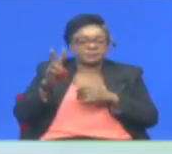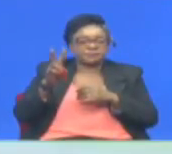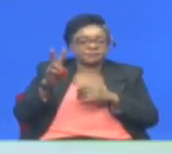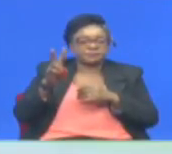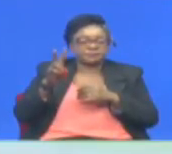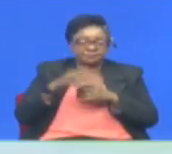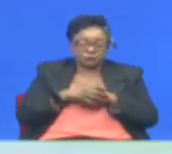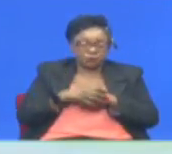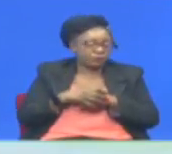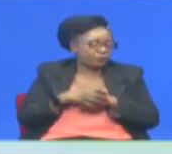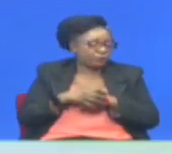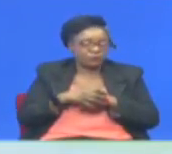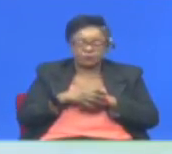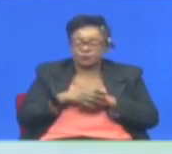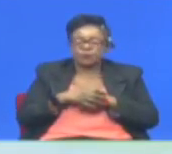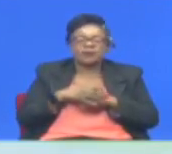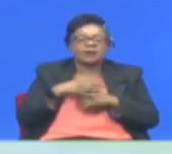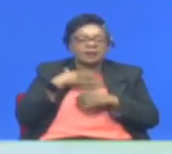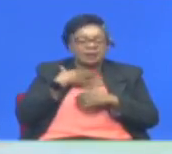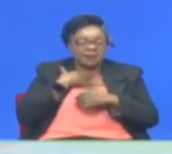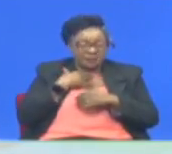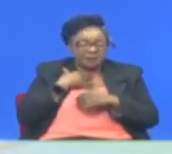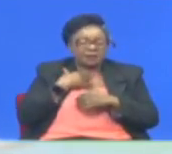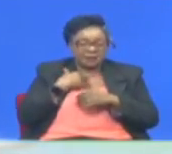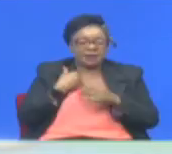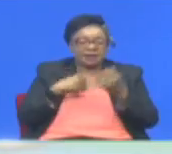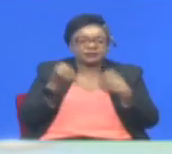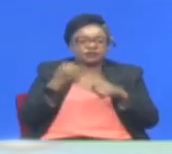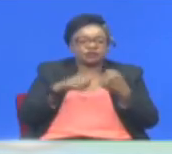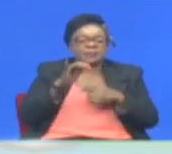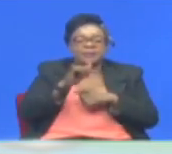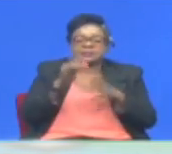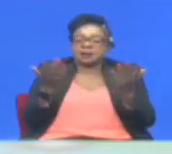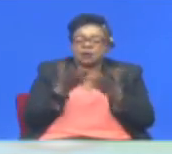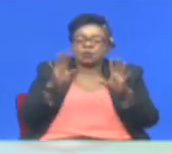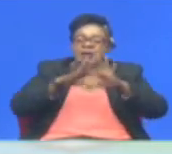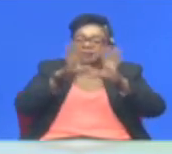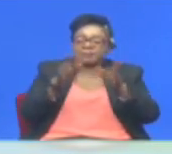Wow, I like her accent right there. And that's how we wrap up NTV Sports tonight.